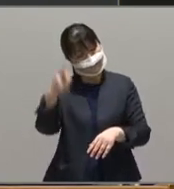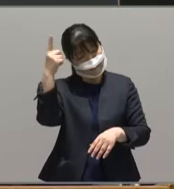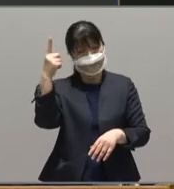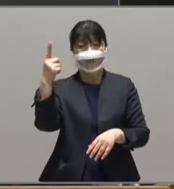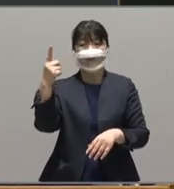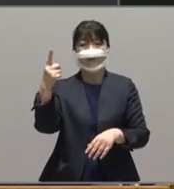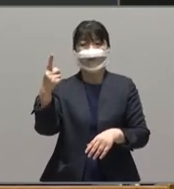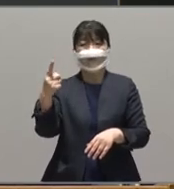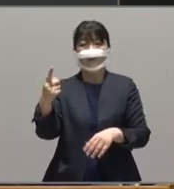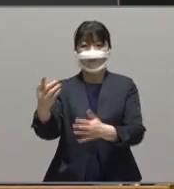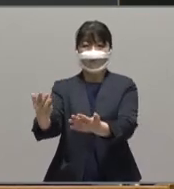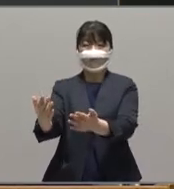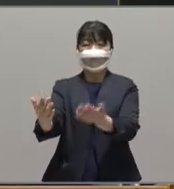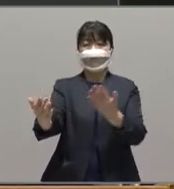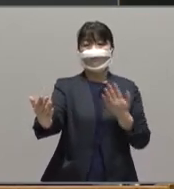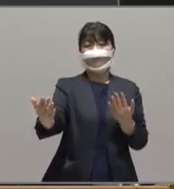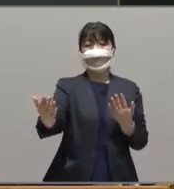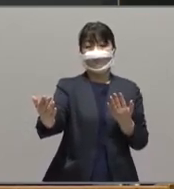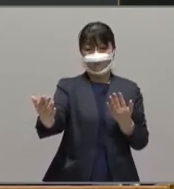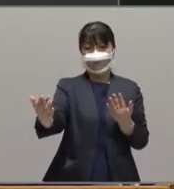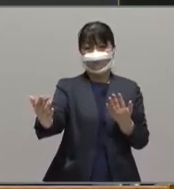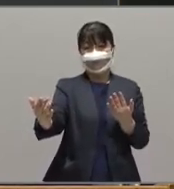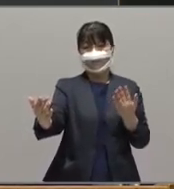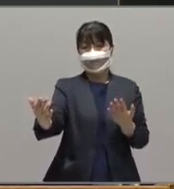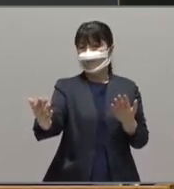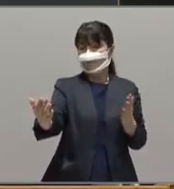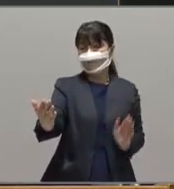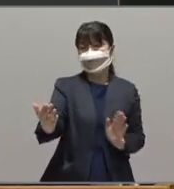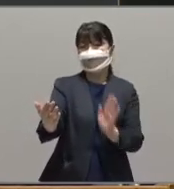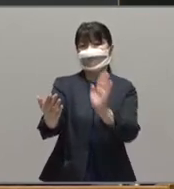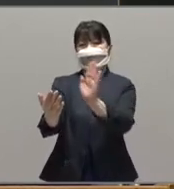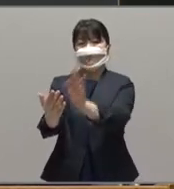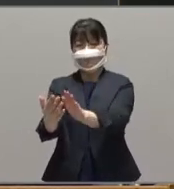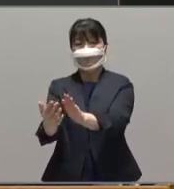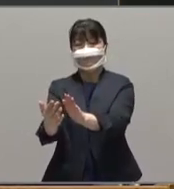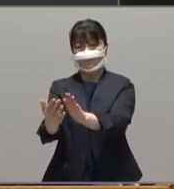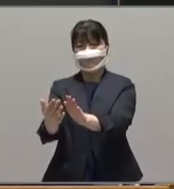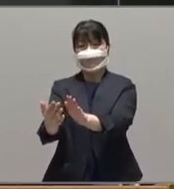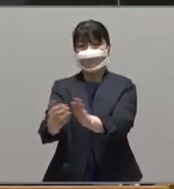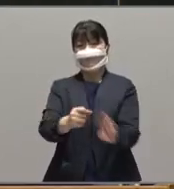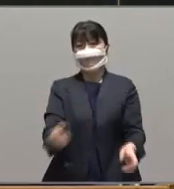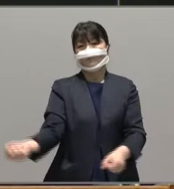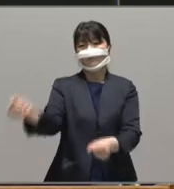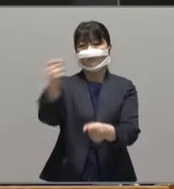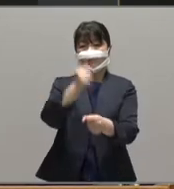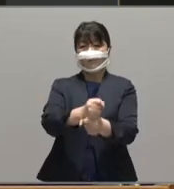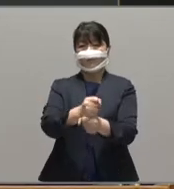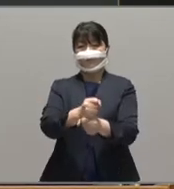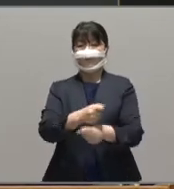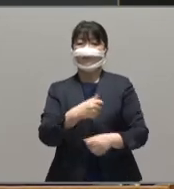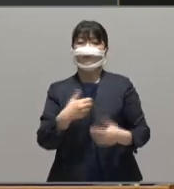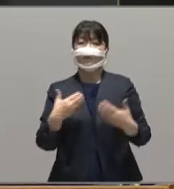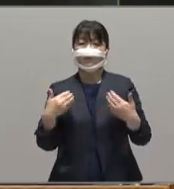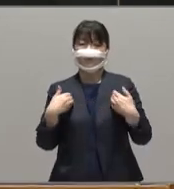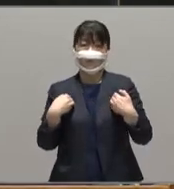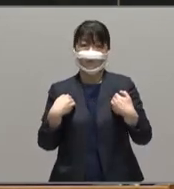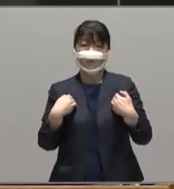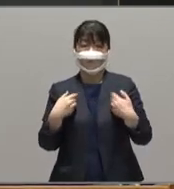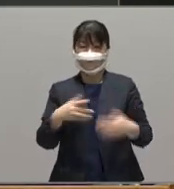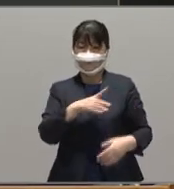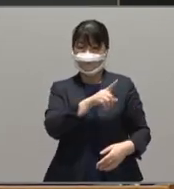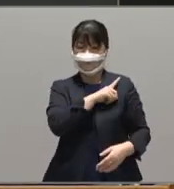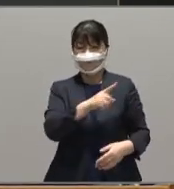too away from the nature, so they should go back to nature once again so that we regain